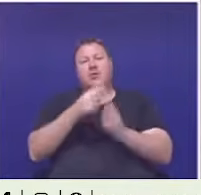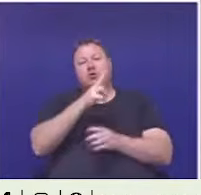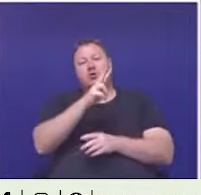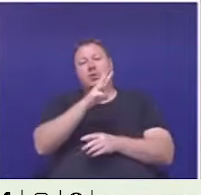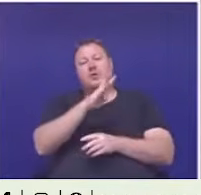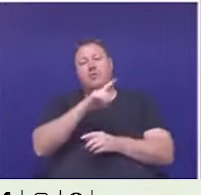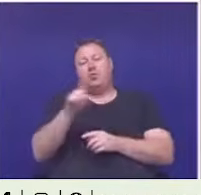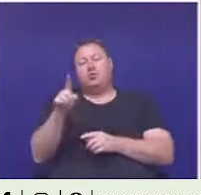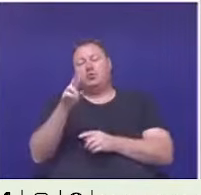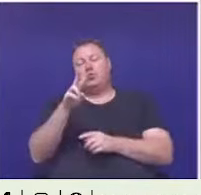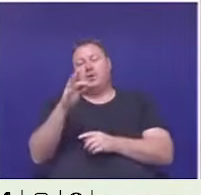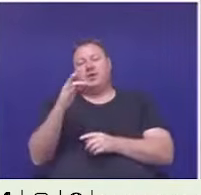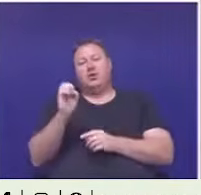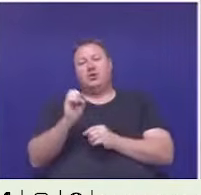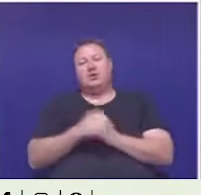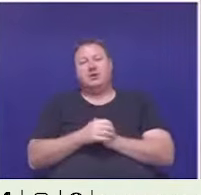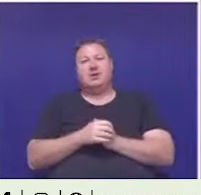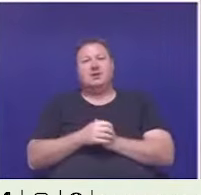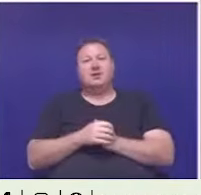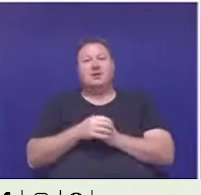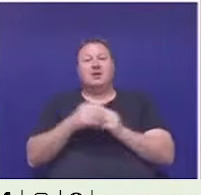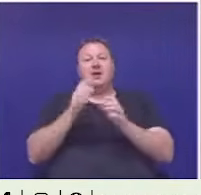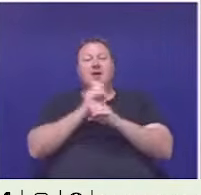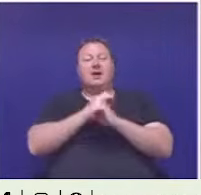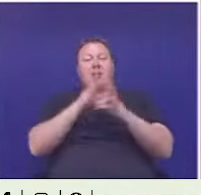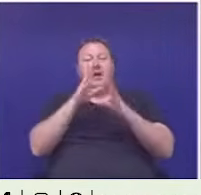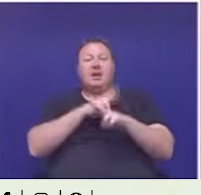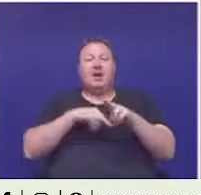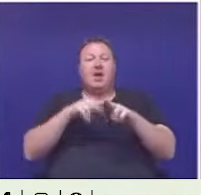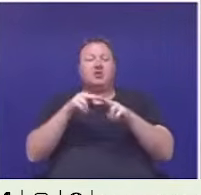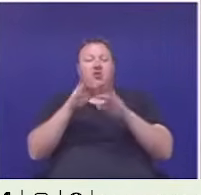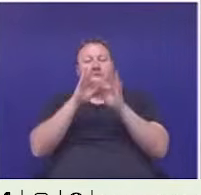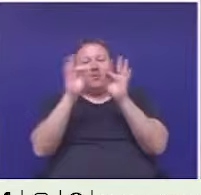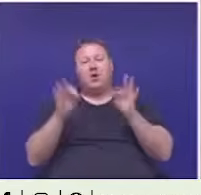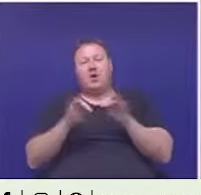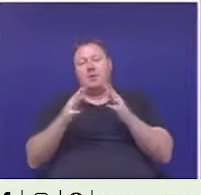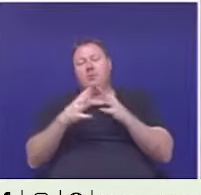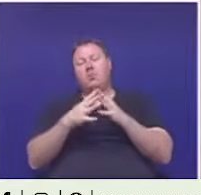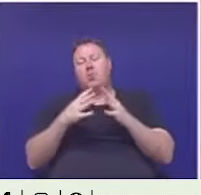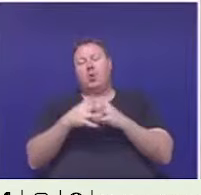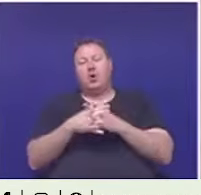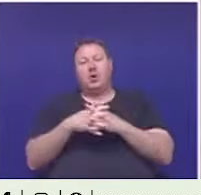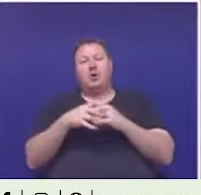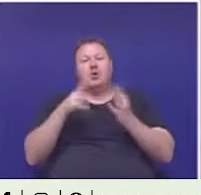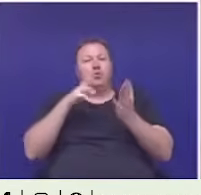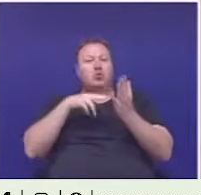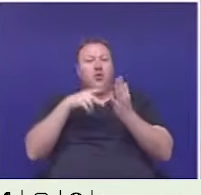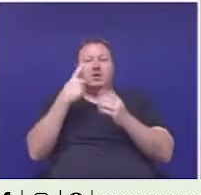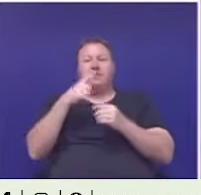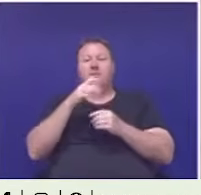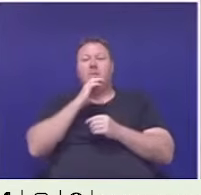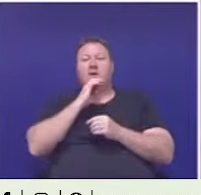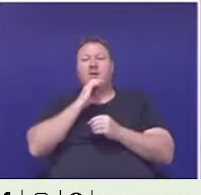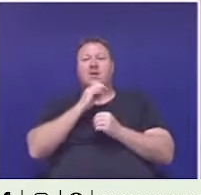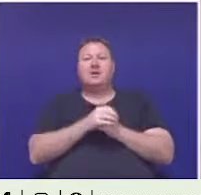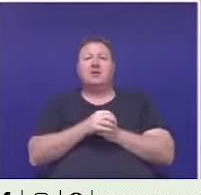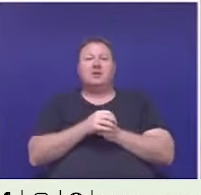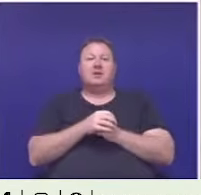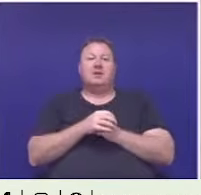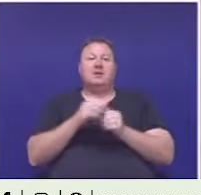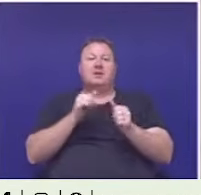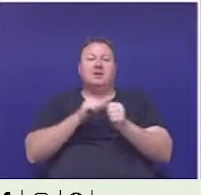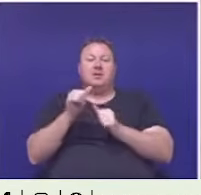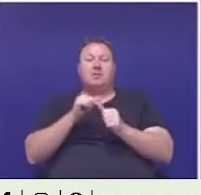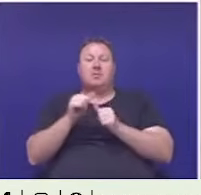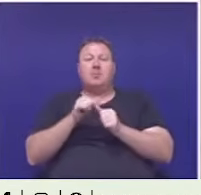The strategy provides a clear national framework to improve reading for meaning, with particular focus on strengthening literacy